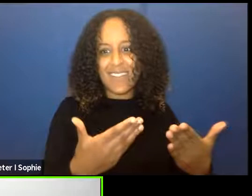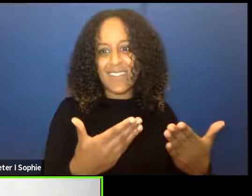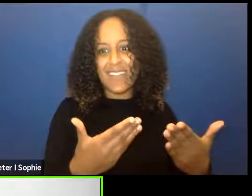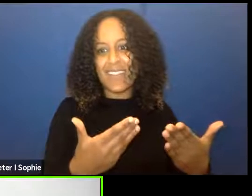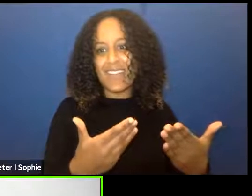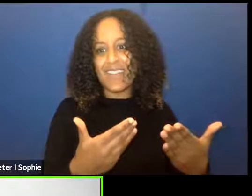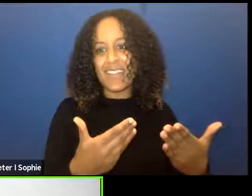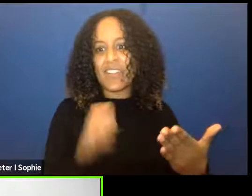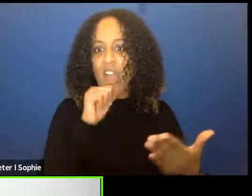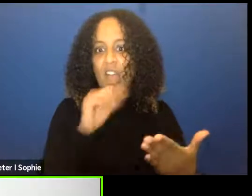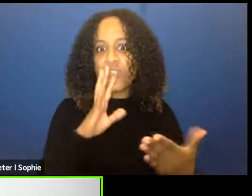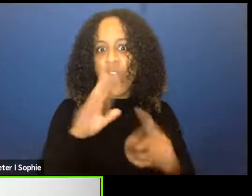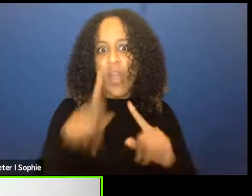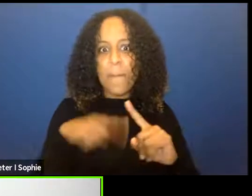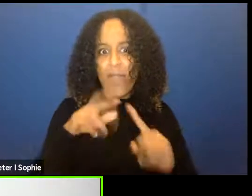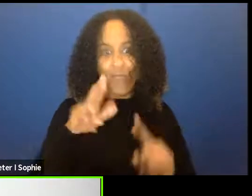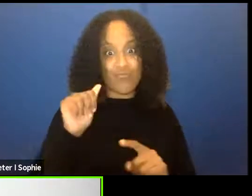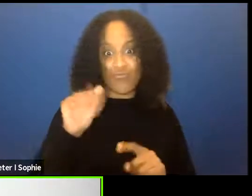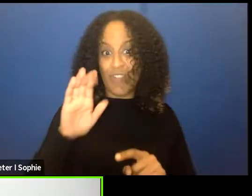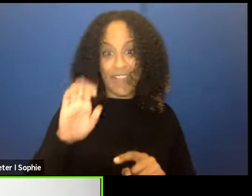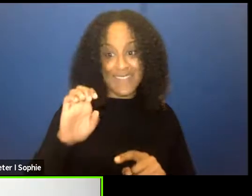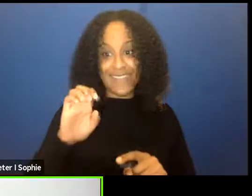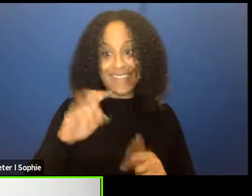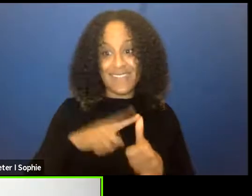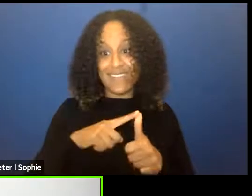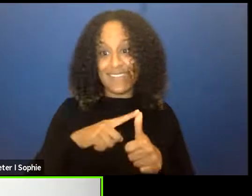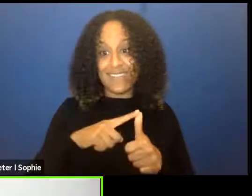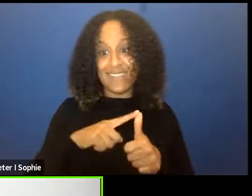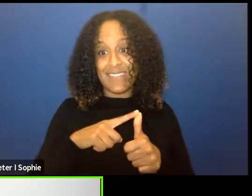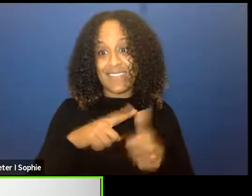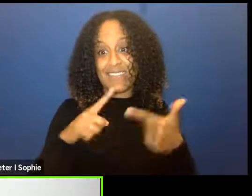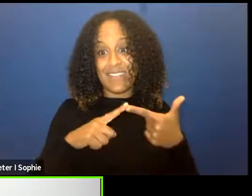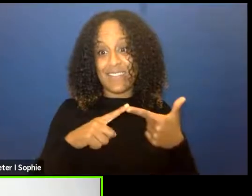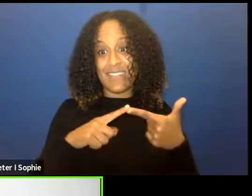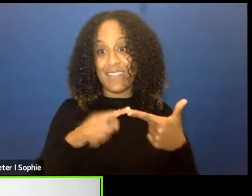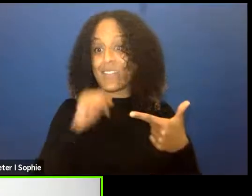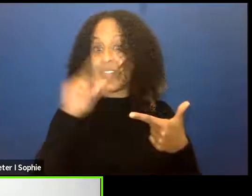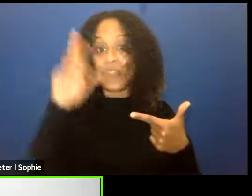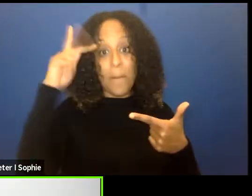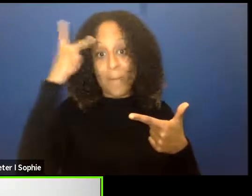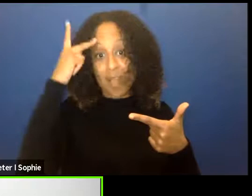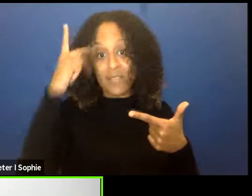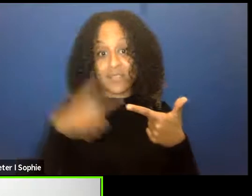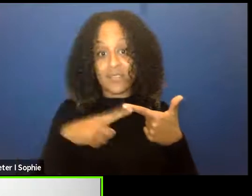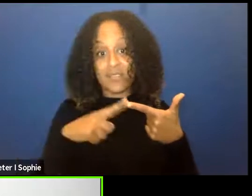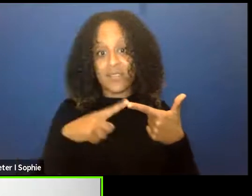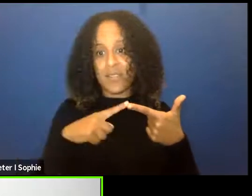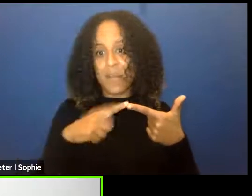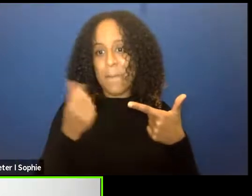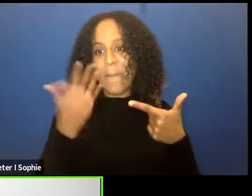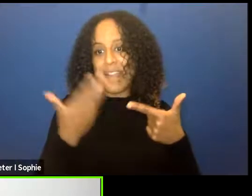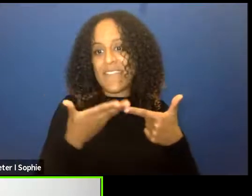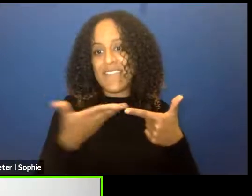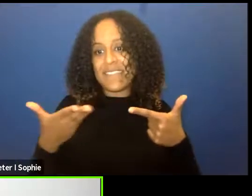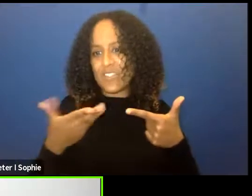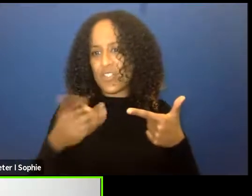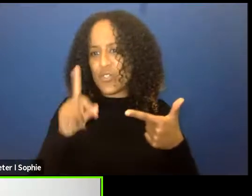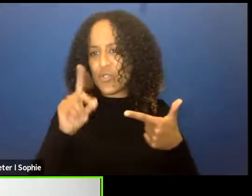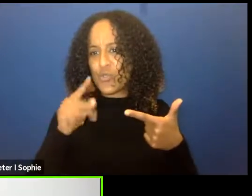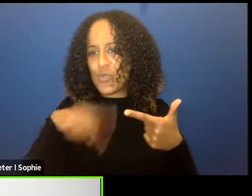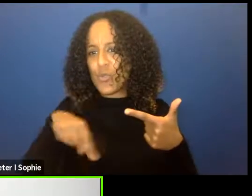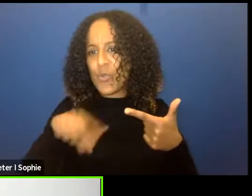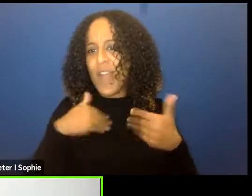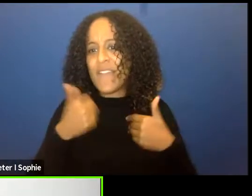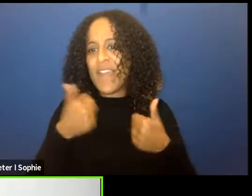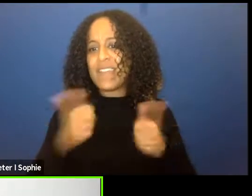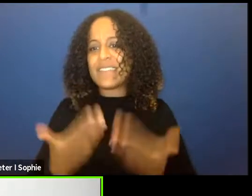not talk about race, not talk about politics, not talk about a lot of these things. Do you have any